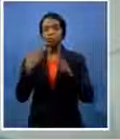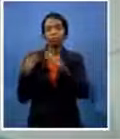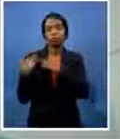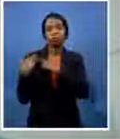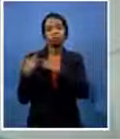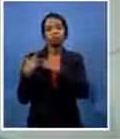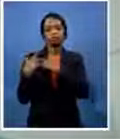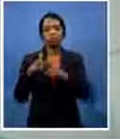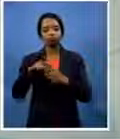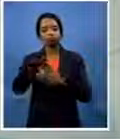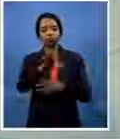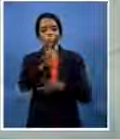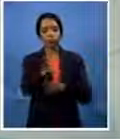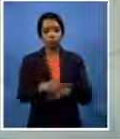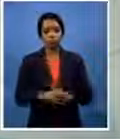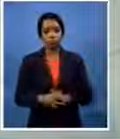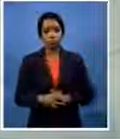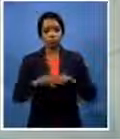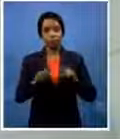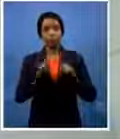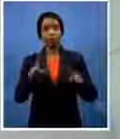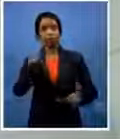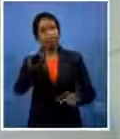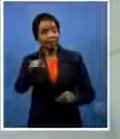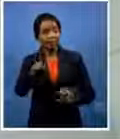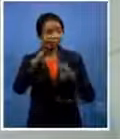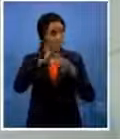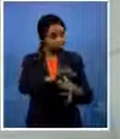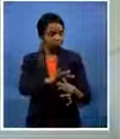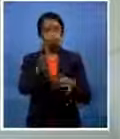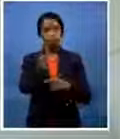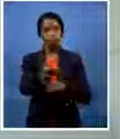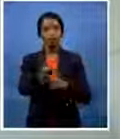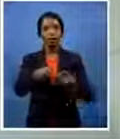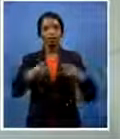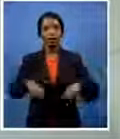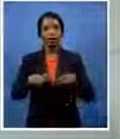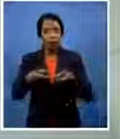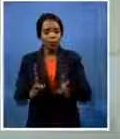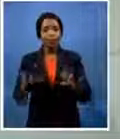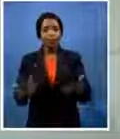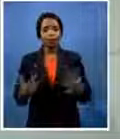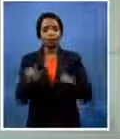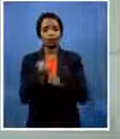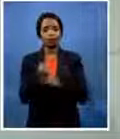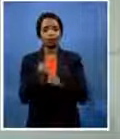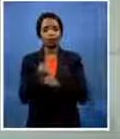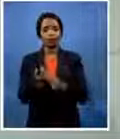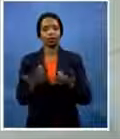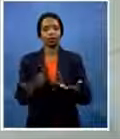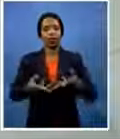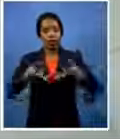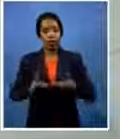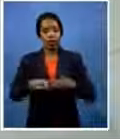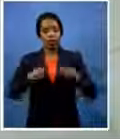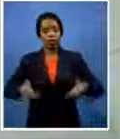And that has to do a lot with our modeling and that we are currently running to see what the debt